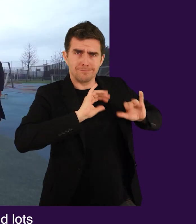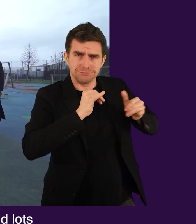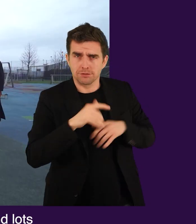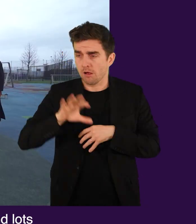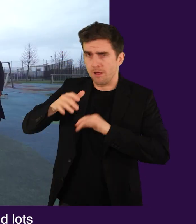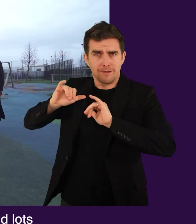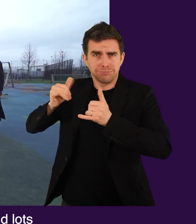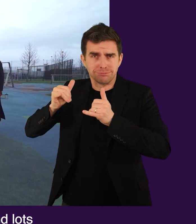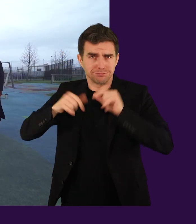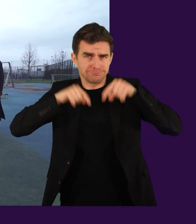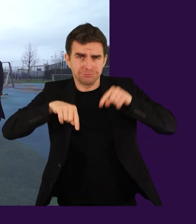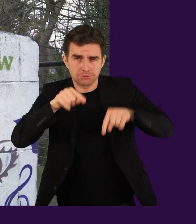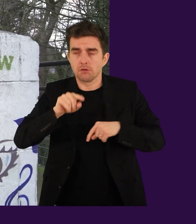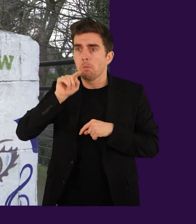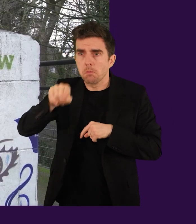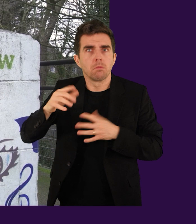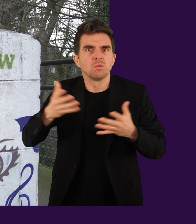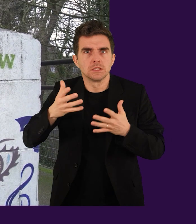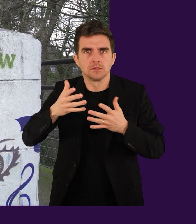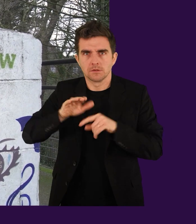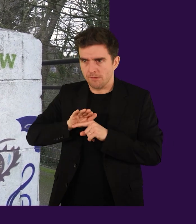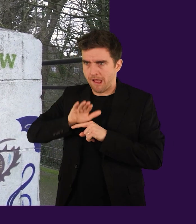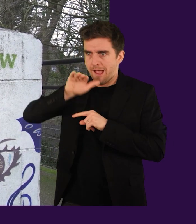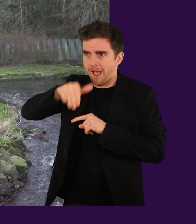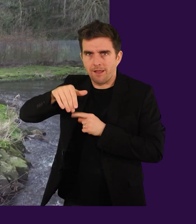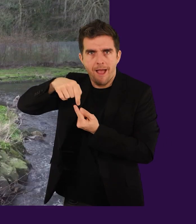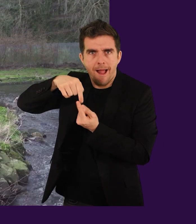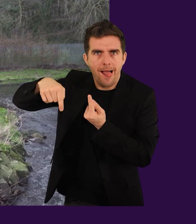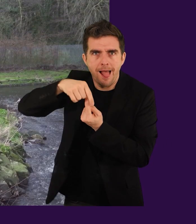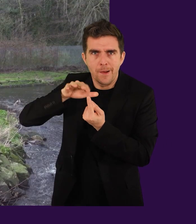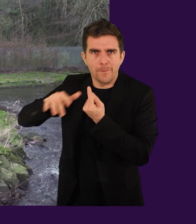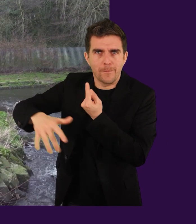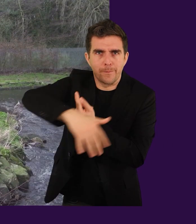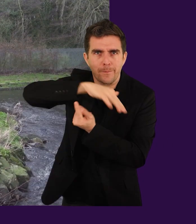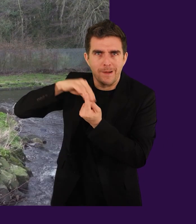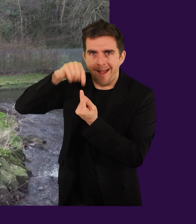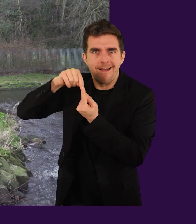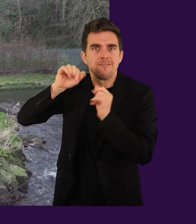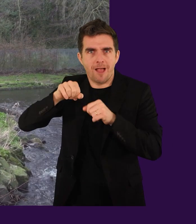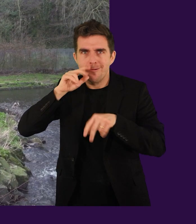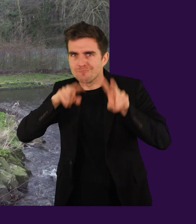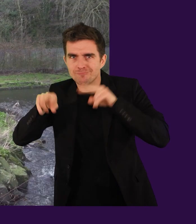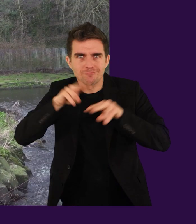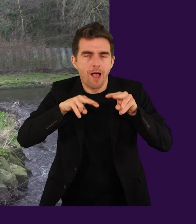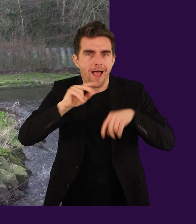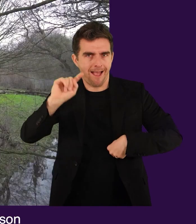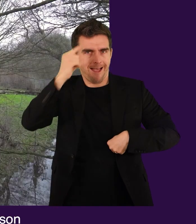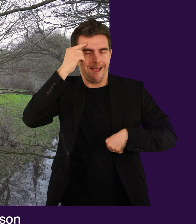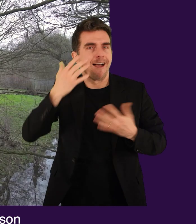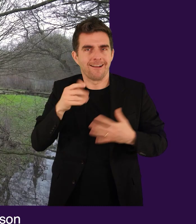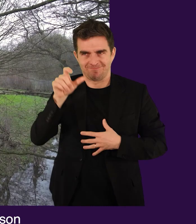of playgrounds to explore. Mom was taking us to the Hollow, which is a little island surrounded by running